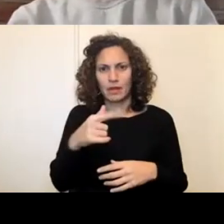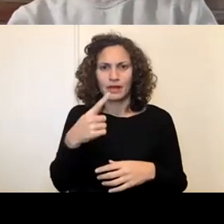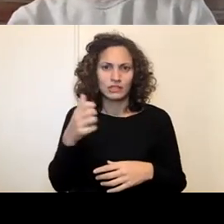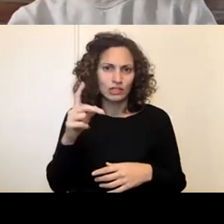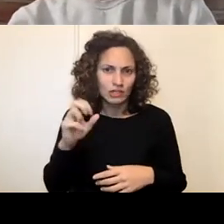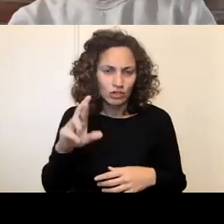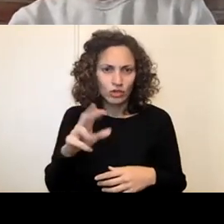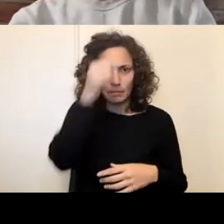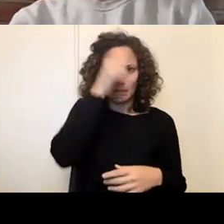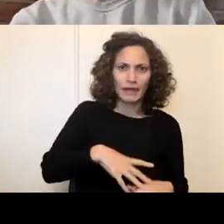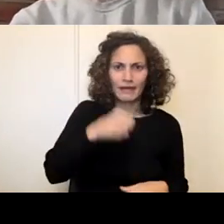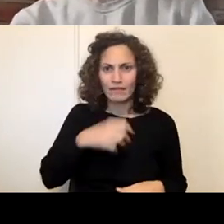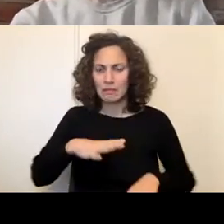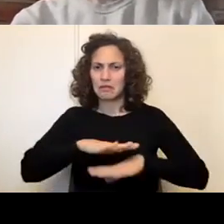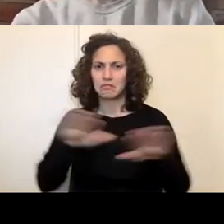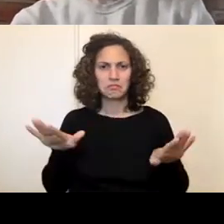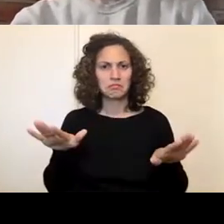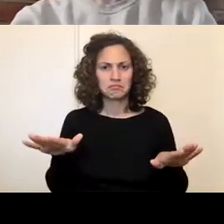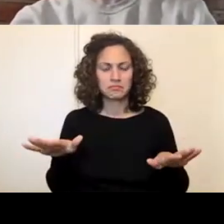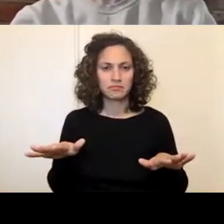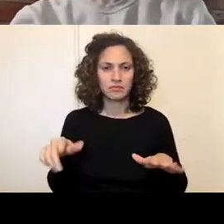the male, female, that